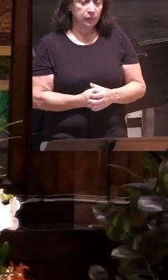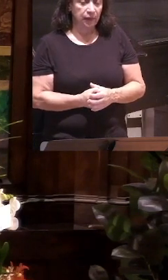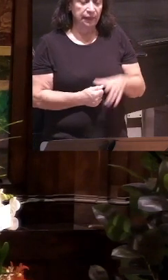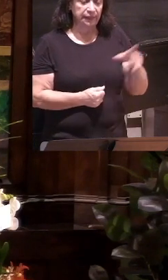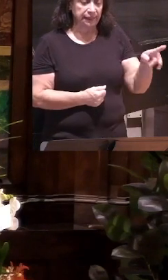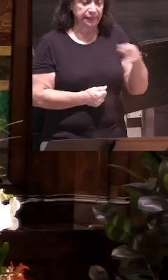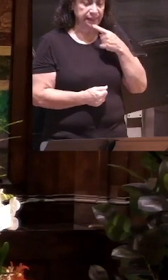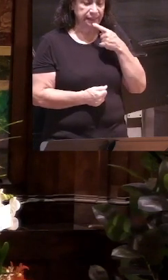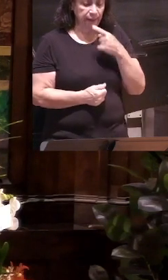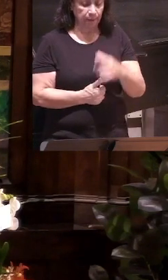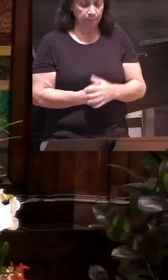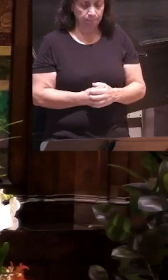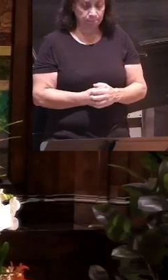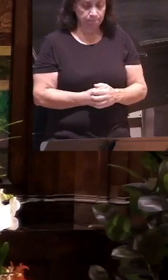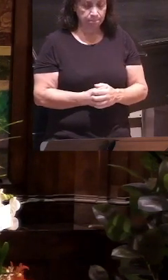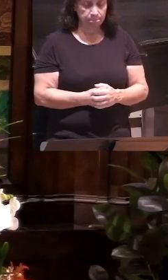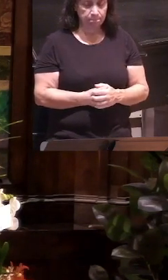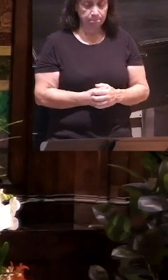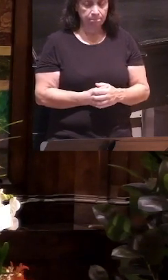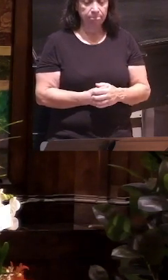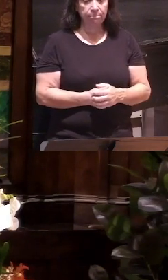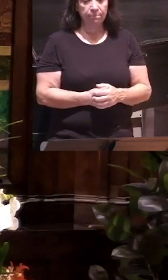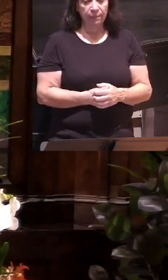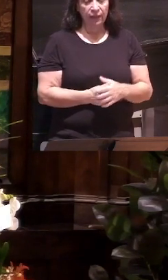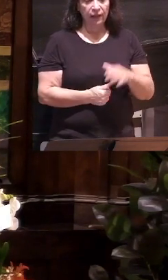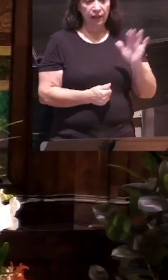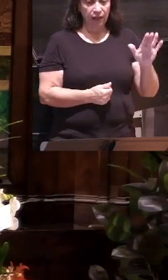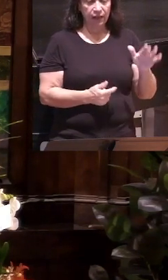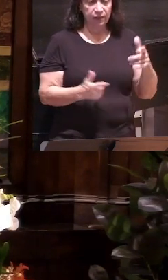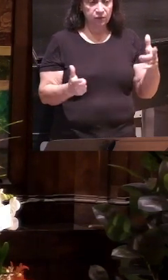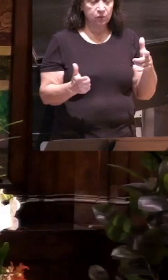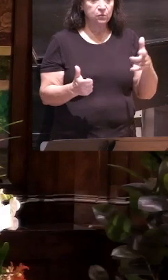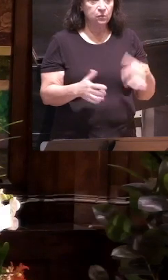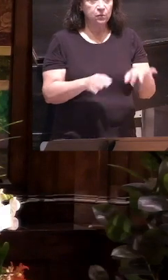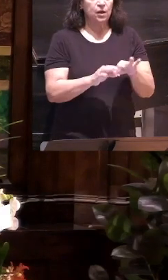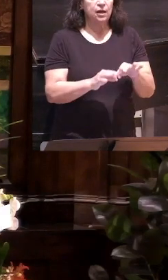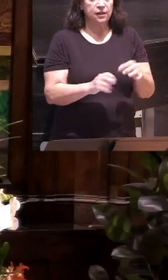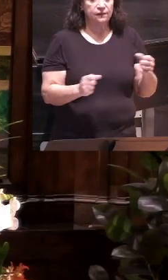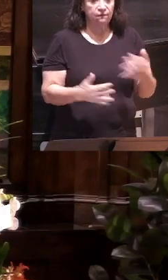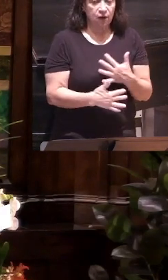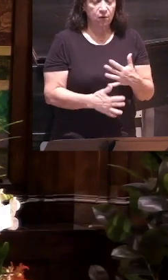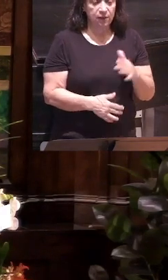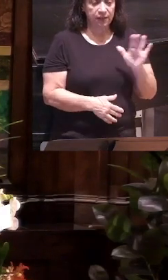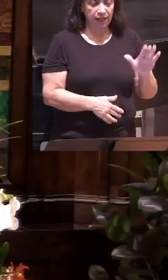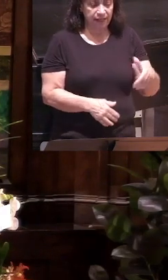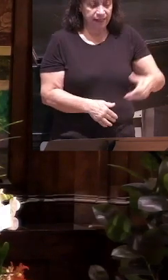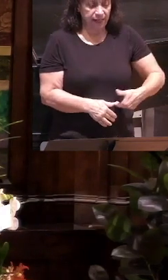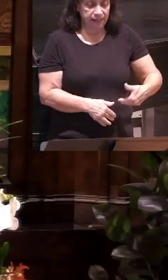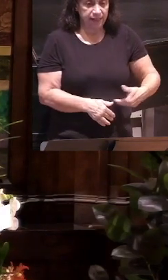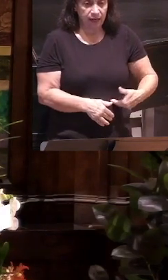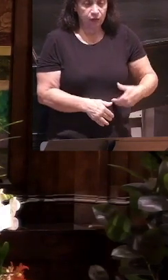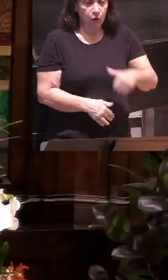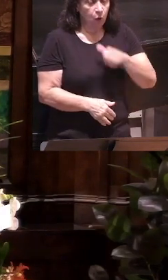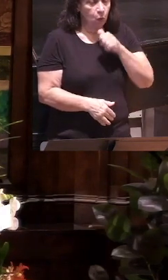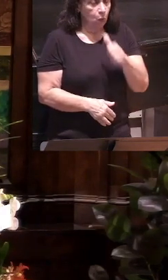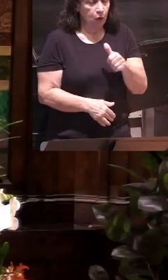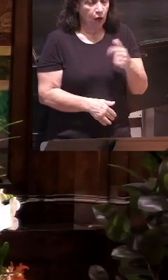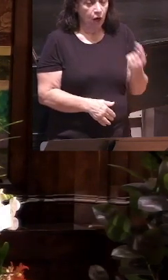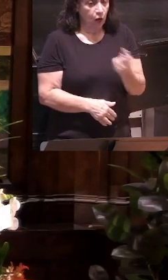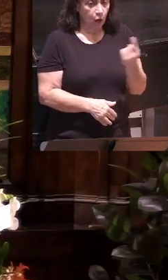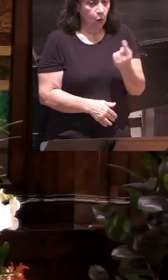He said that his greatest fear was that his instincts weren't always as